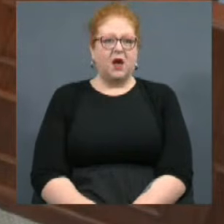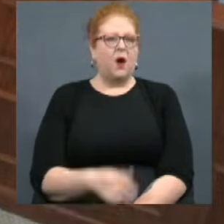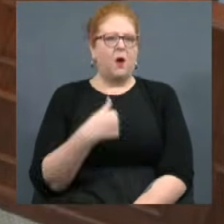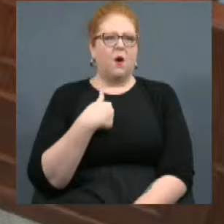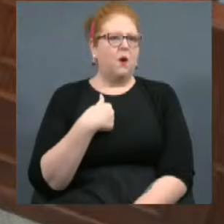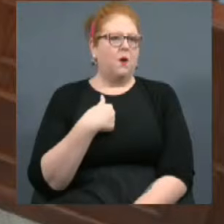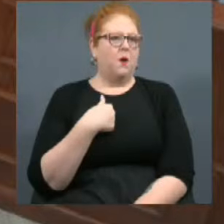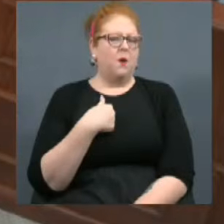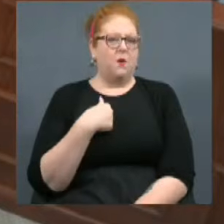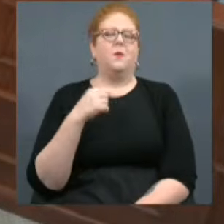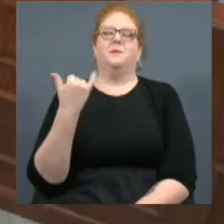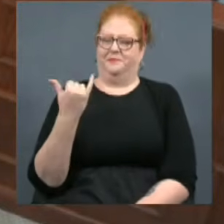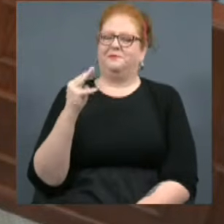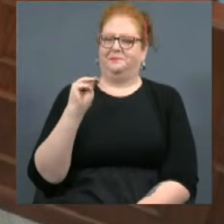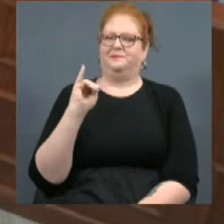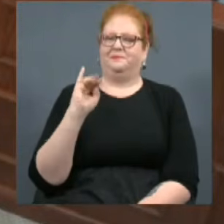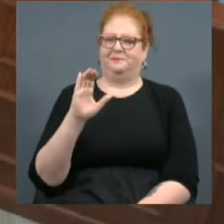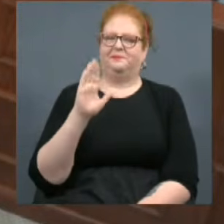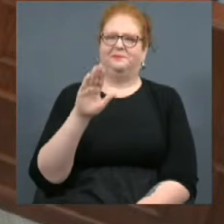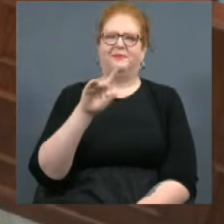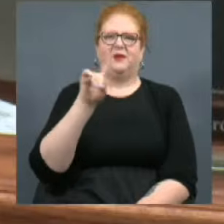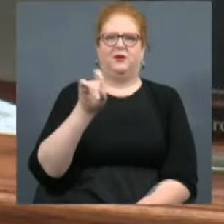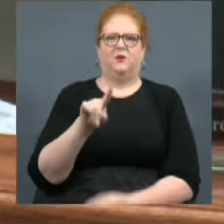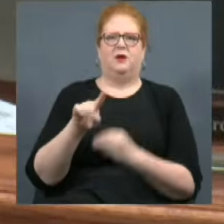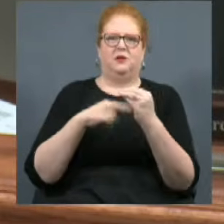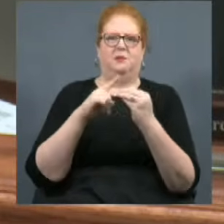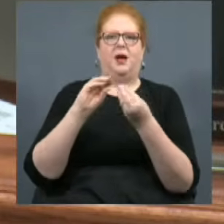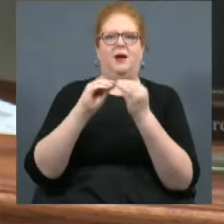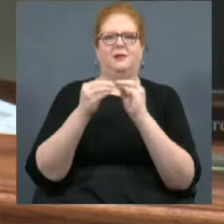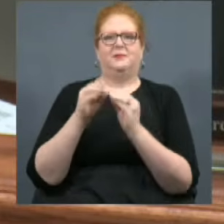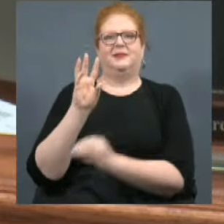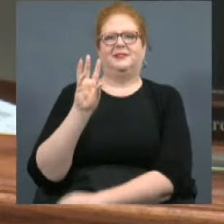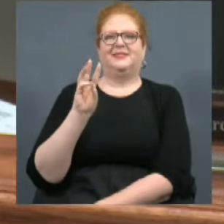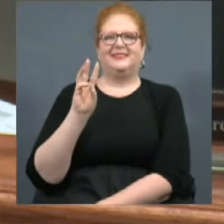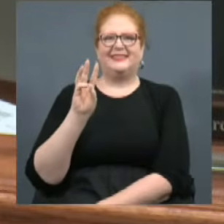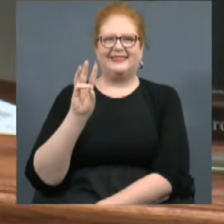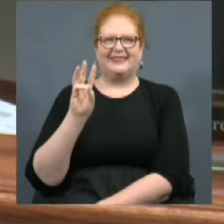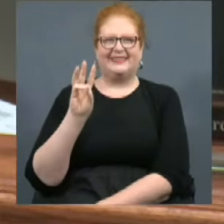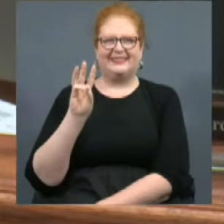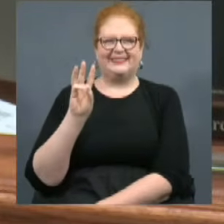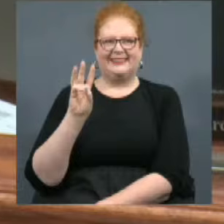There you go. I have a question on item 6.